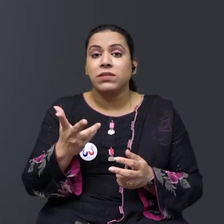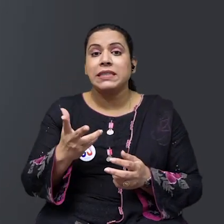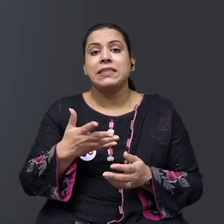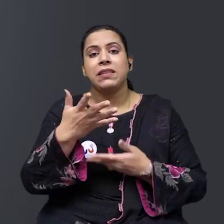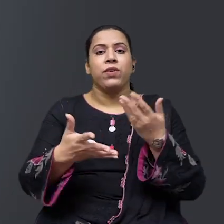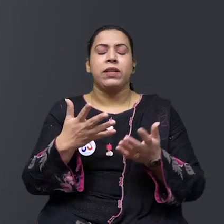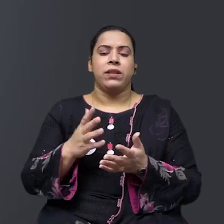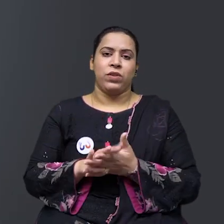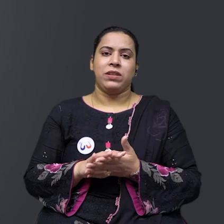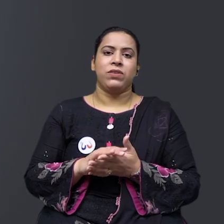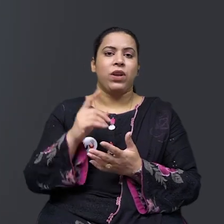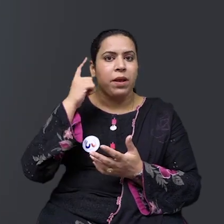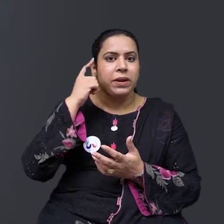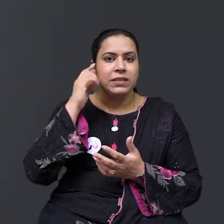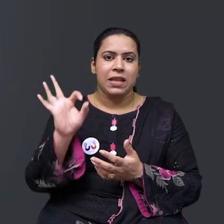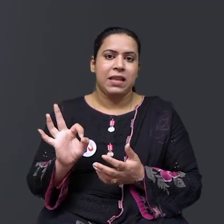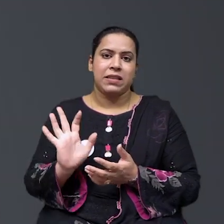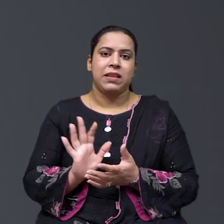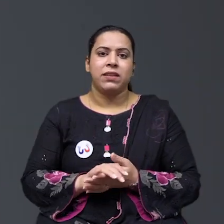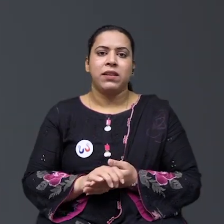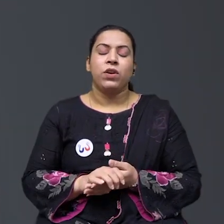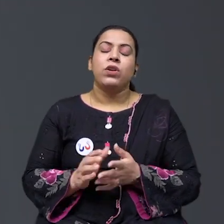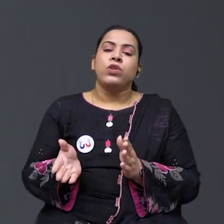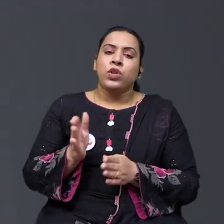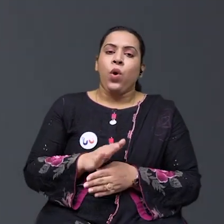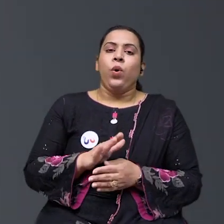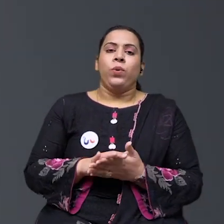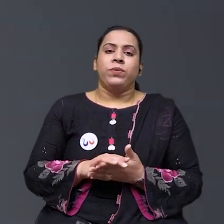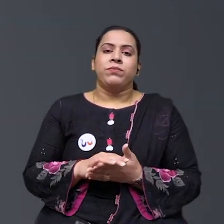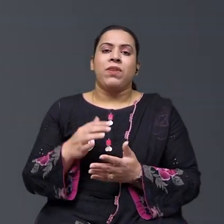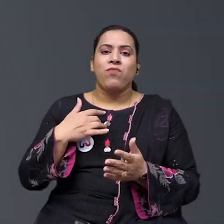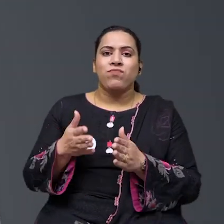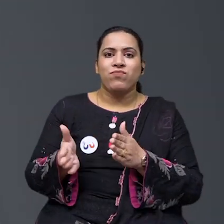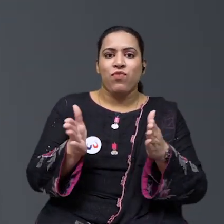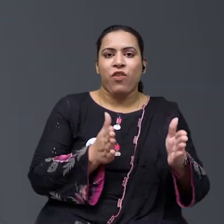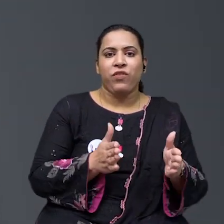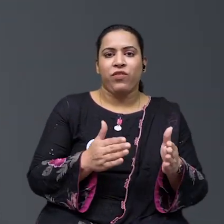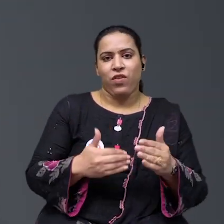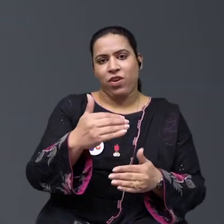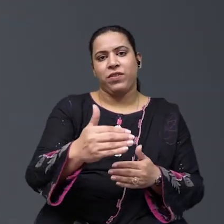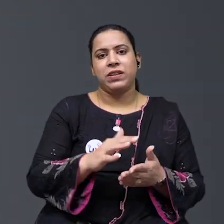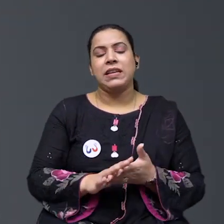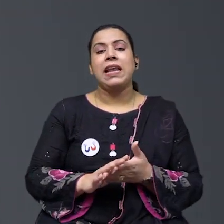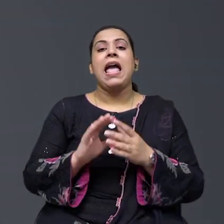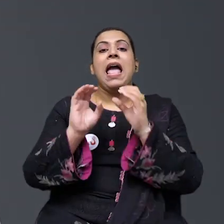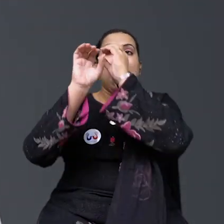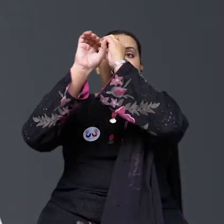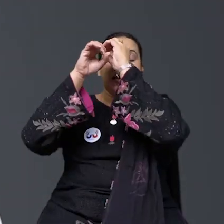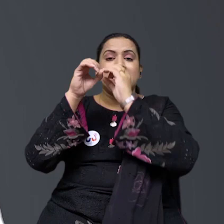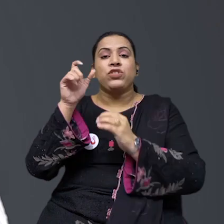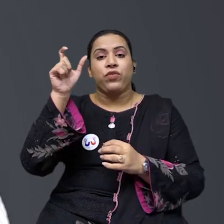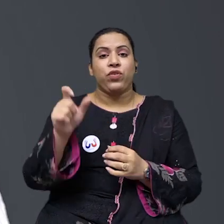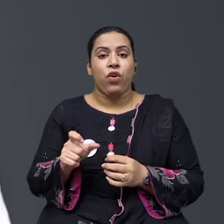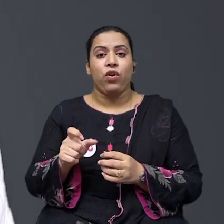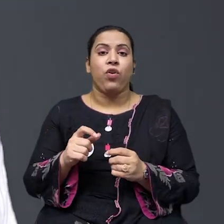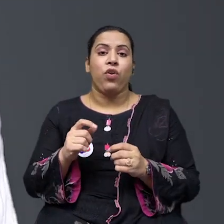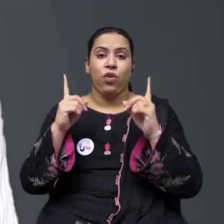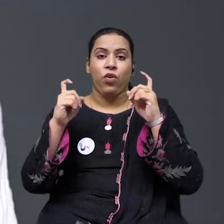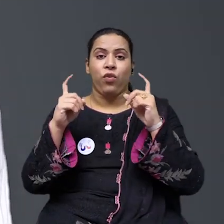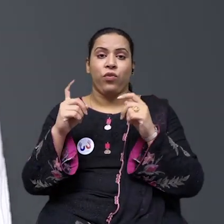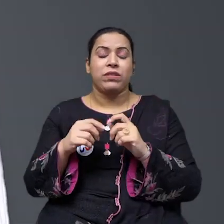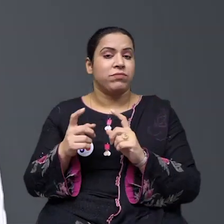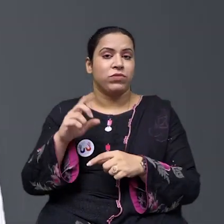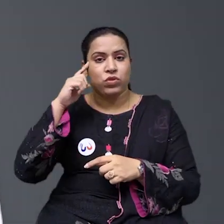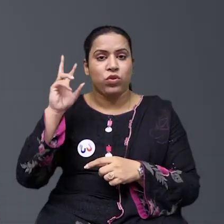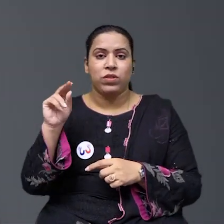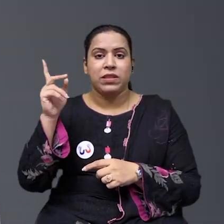Essentially, like I said, romanticize it. So moving forward in astrophotography, I don't think I'll